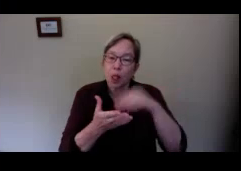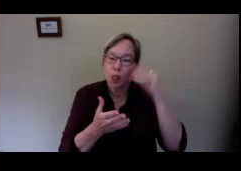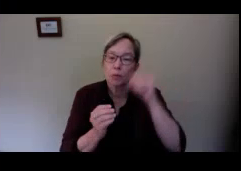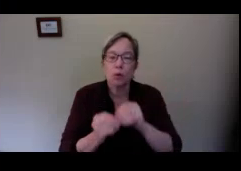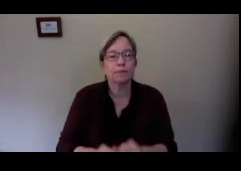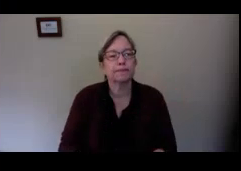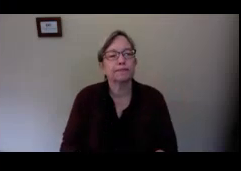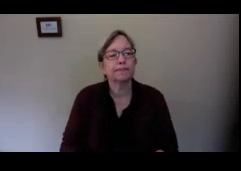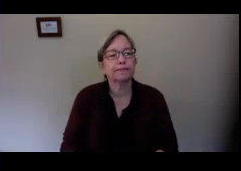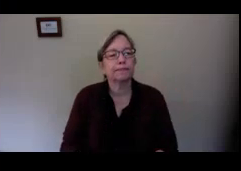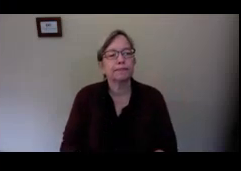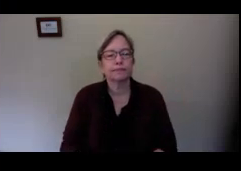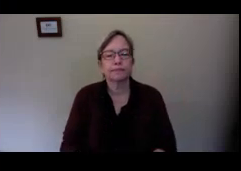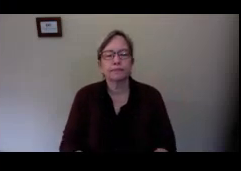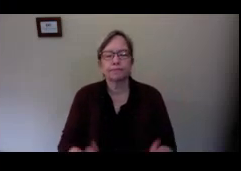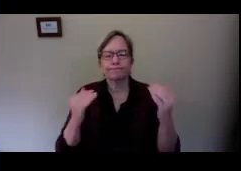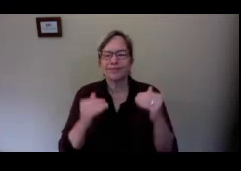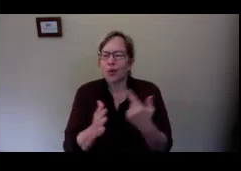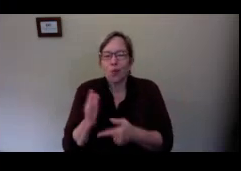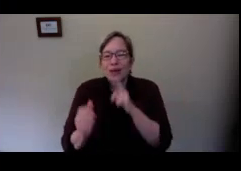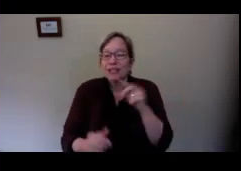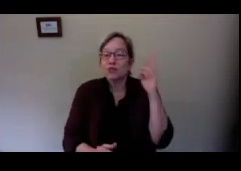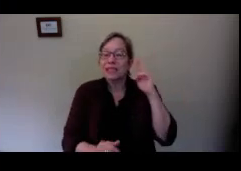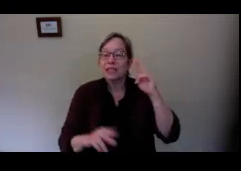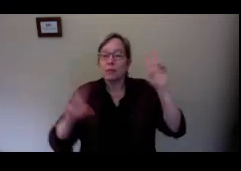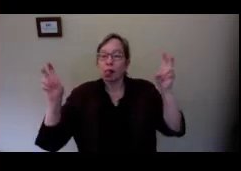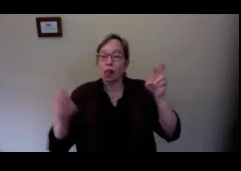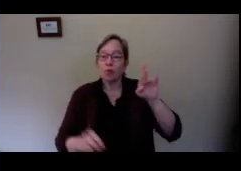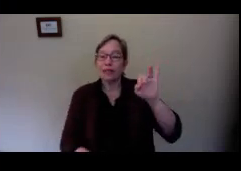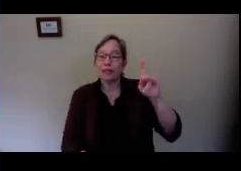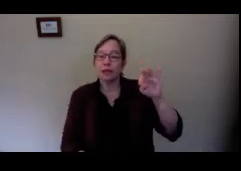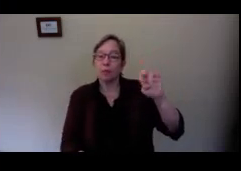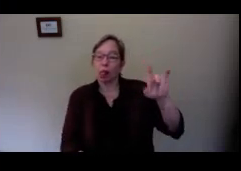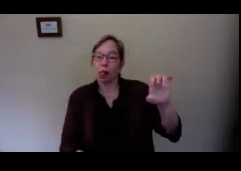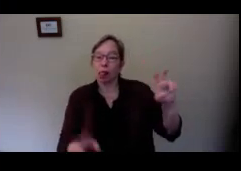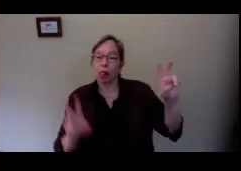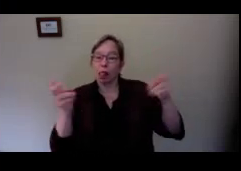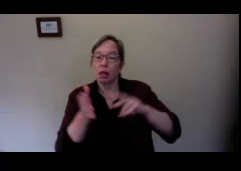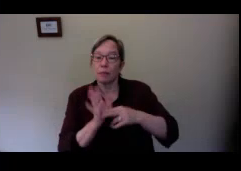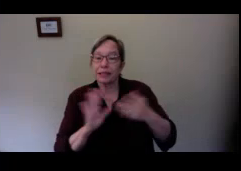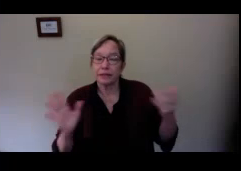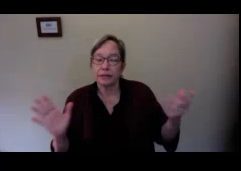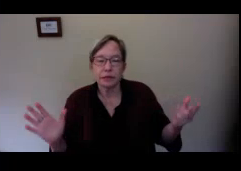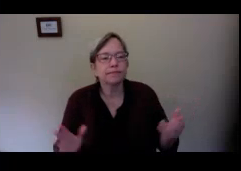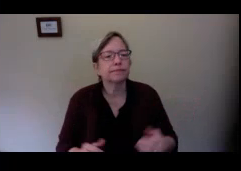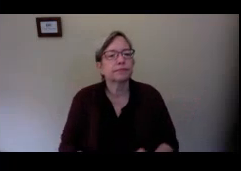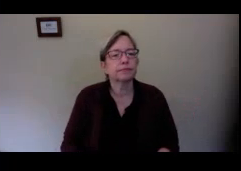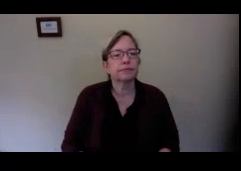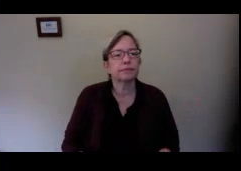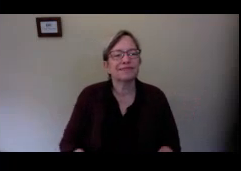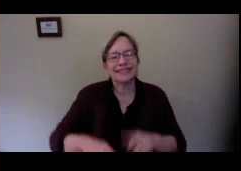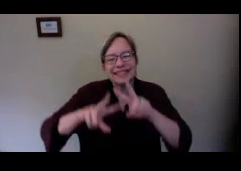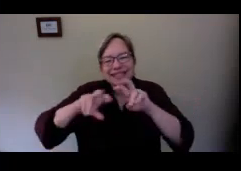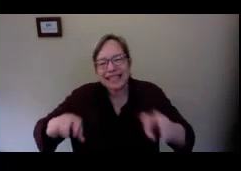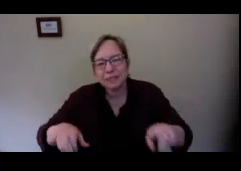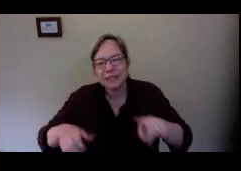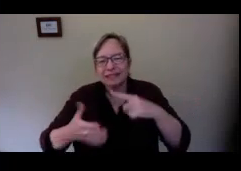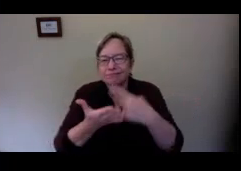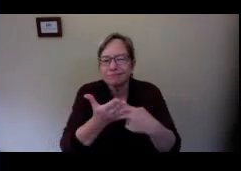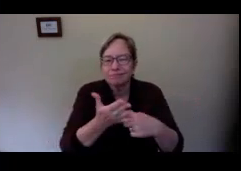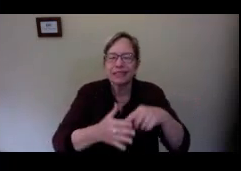Next slide. Okay, so what's reasonable? Assessment of reasonableness is on a case-by-case basis.